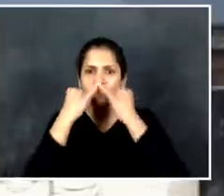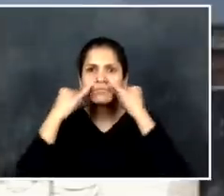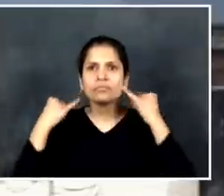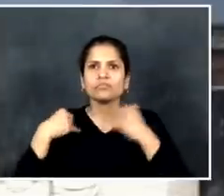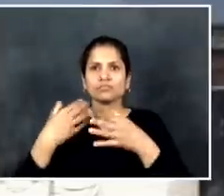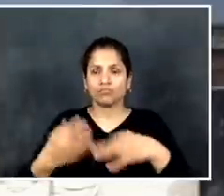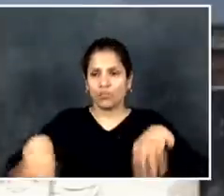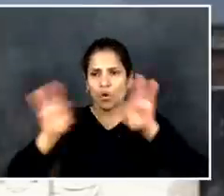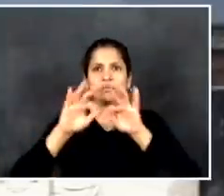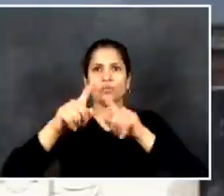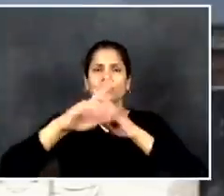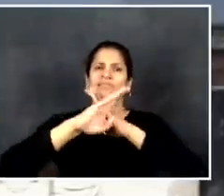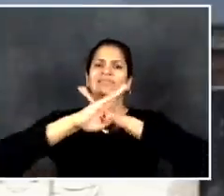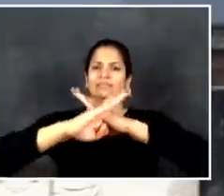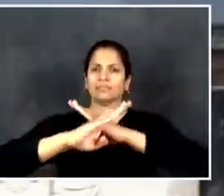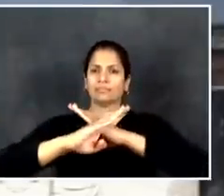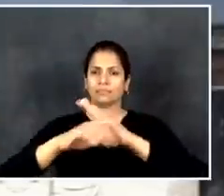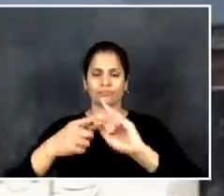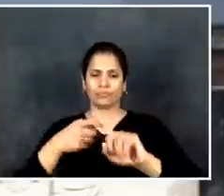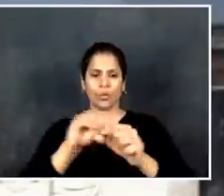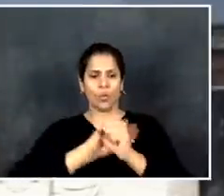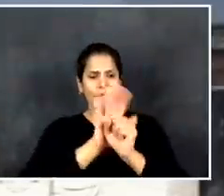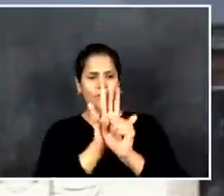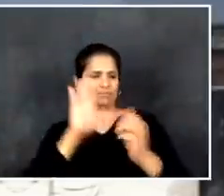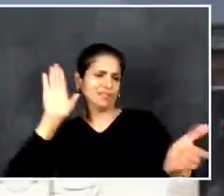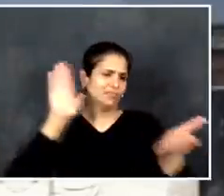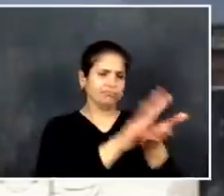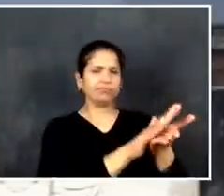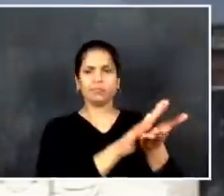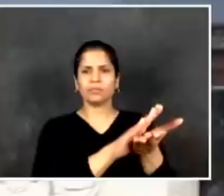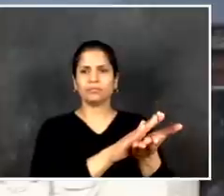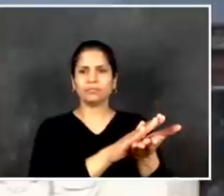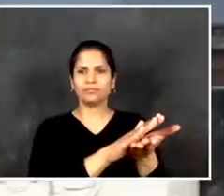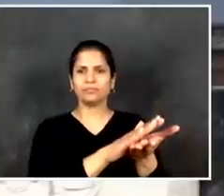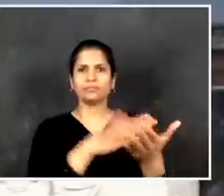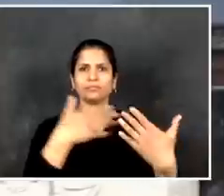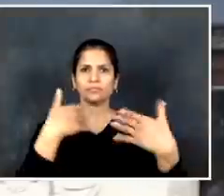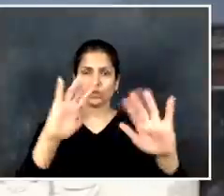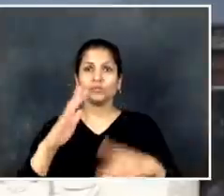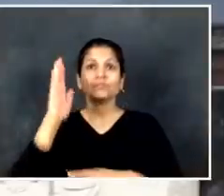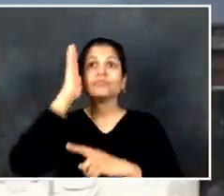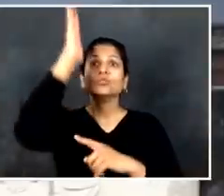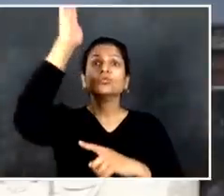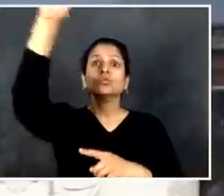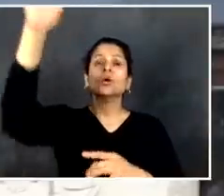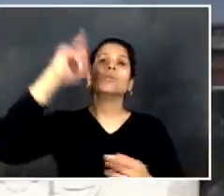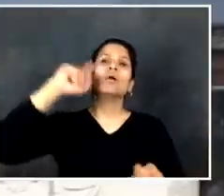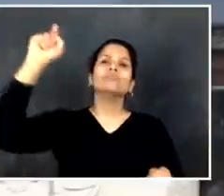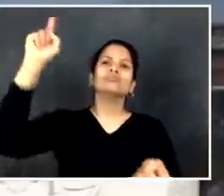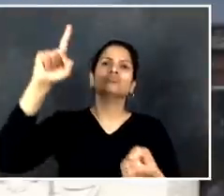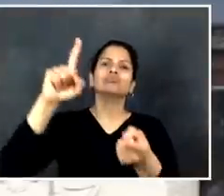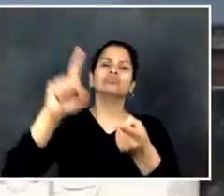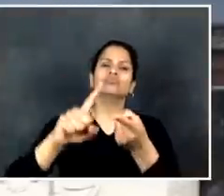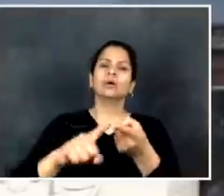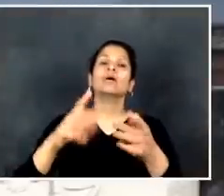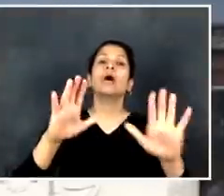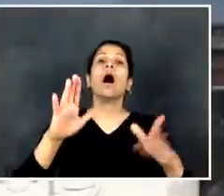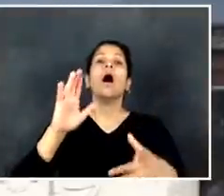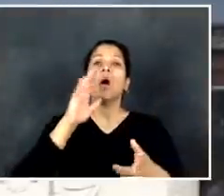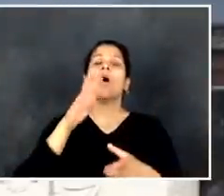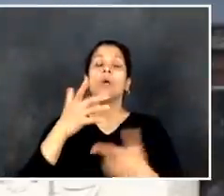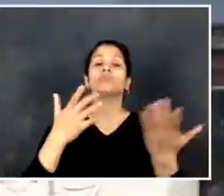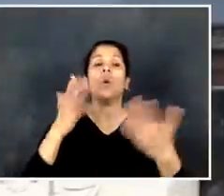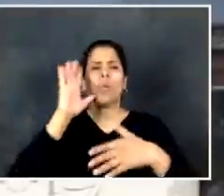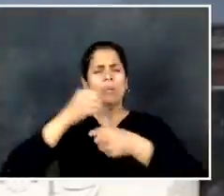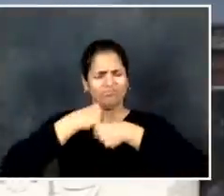sure we have enough full service ventilators as well going forward. And the other items, I mean, we've all seen things like the